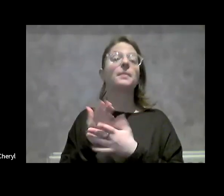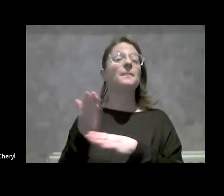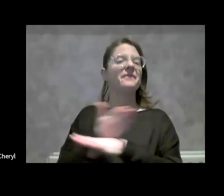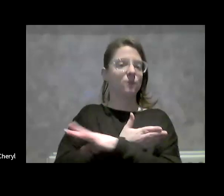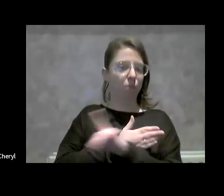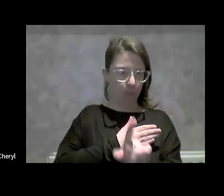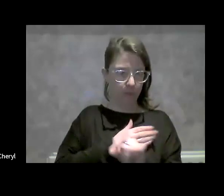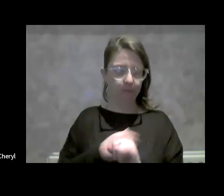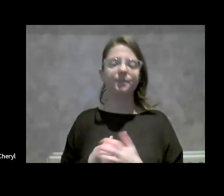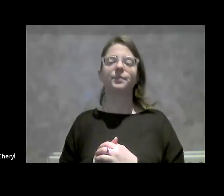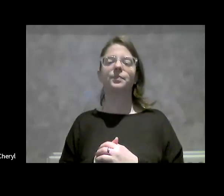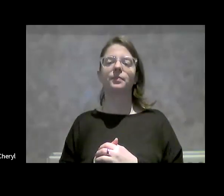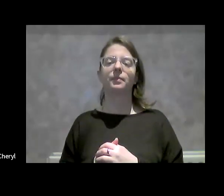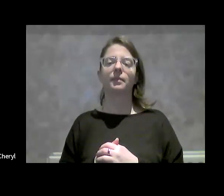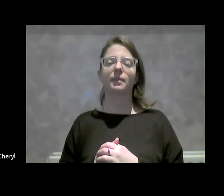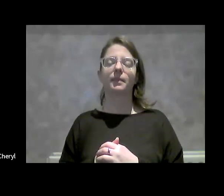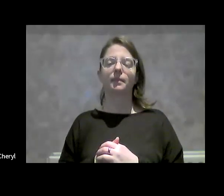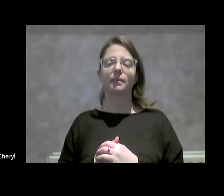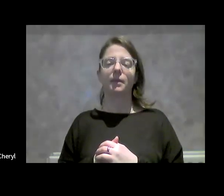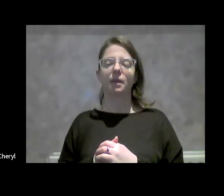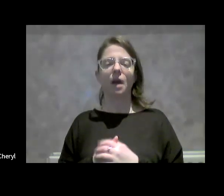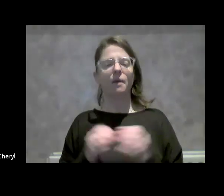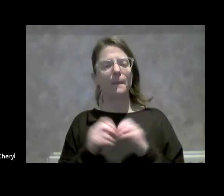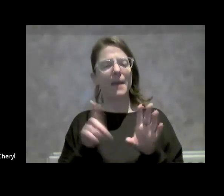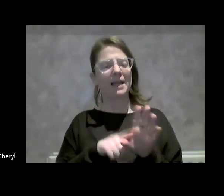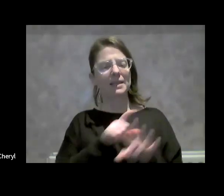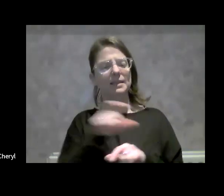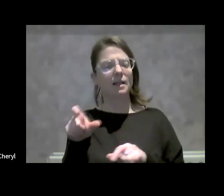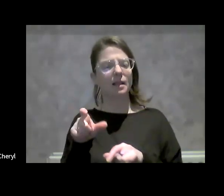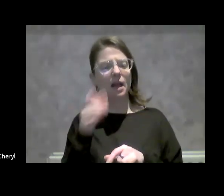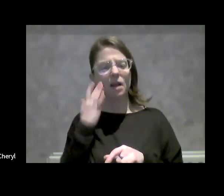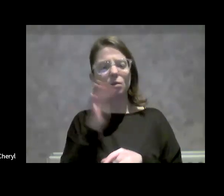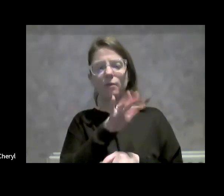do, I just want to actually hark back. I don't know if Becky is still on the call.